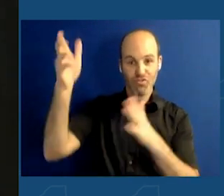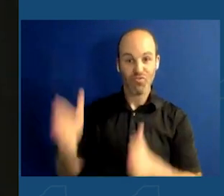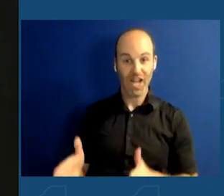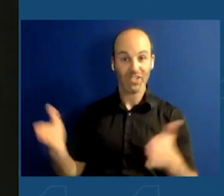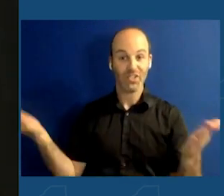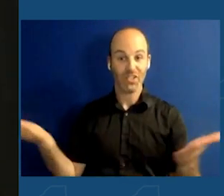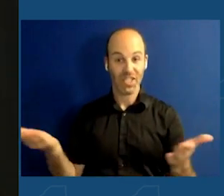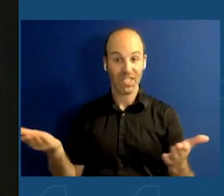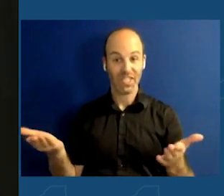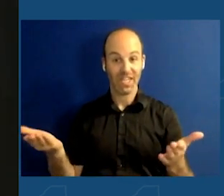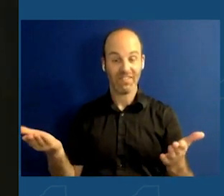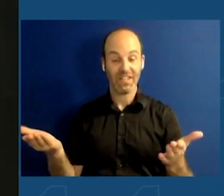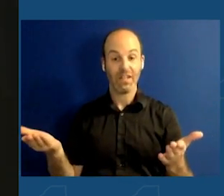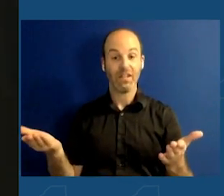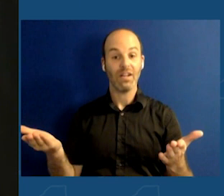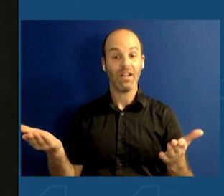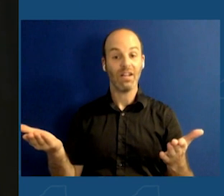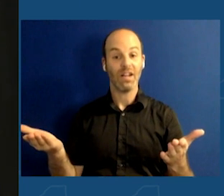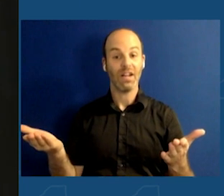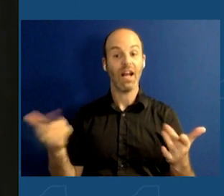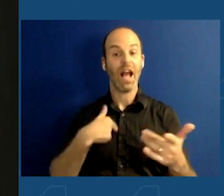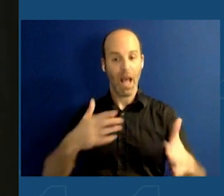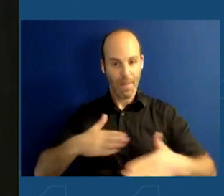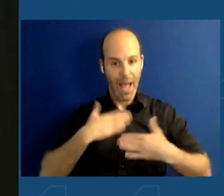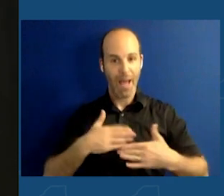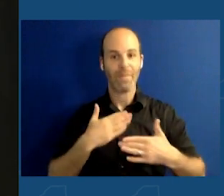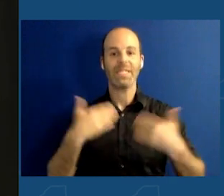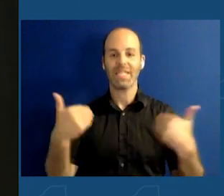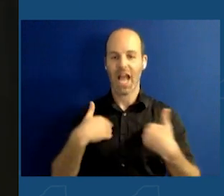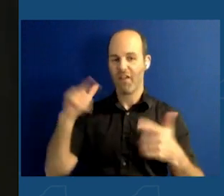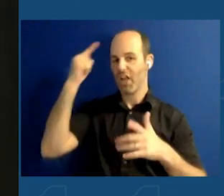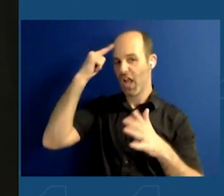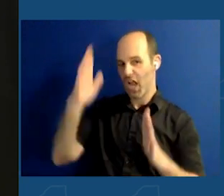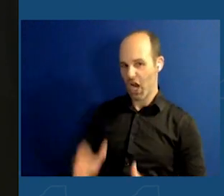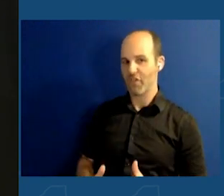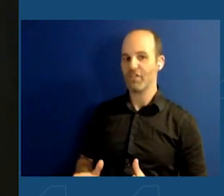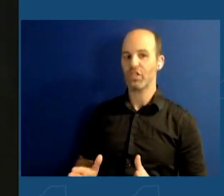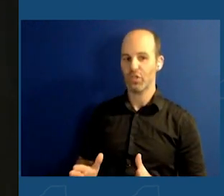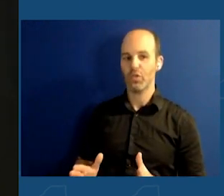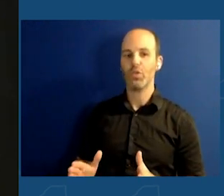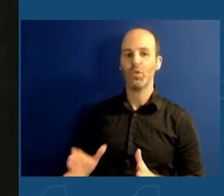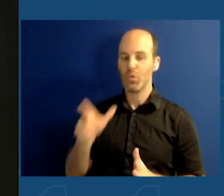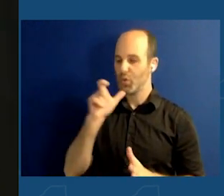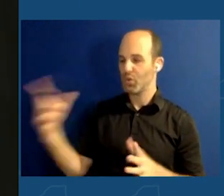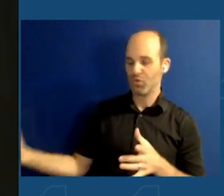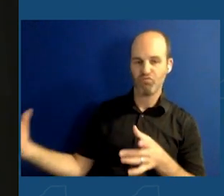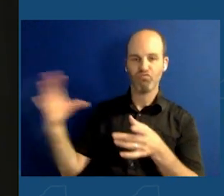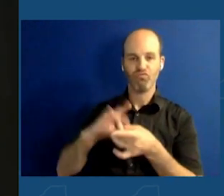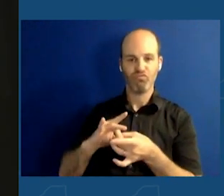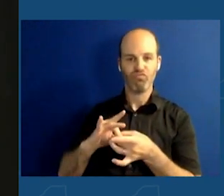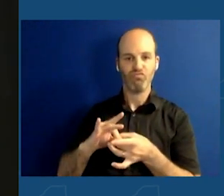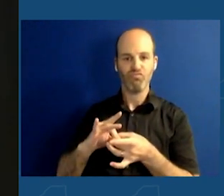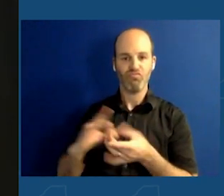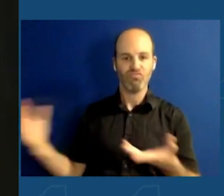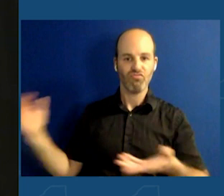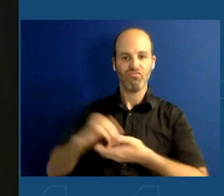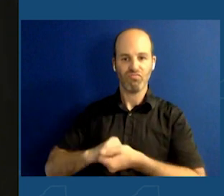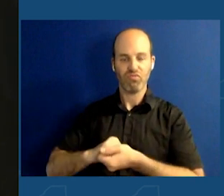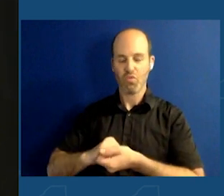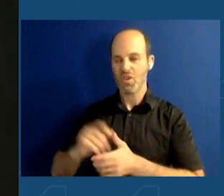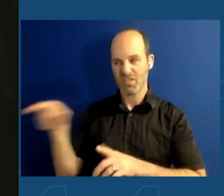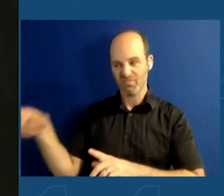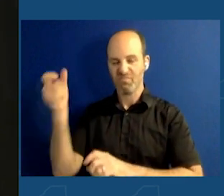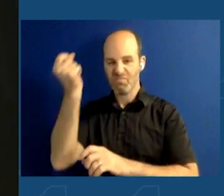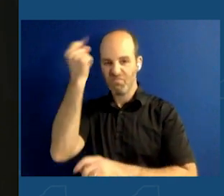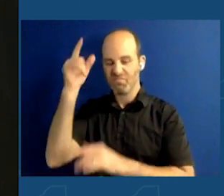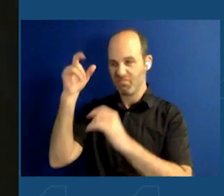the ATF, and I am happy to have a governor that joins me in understanding the urgency that we must